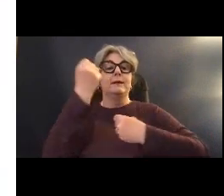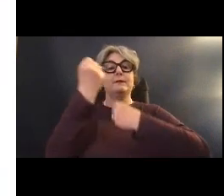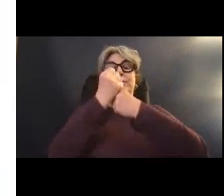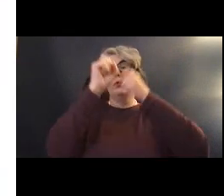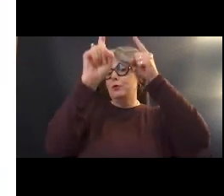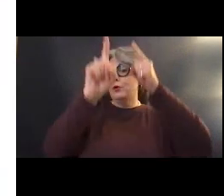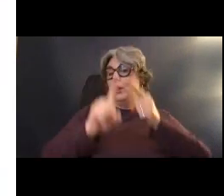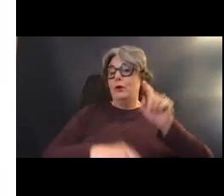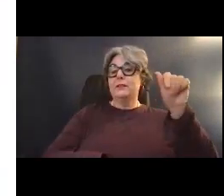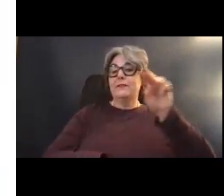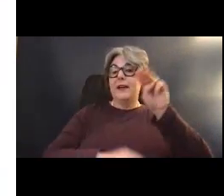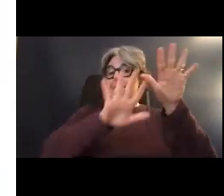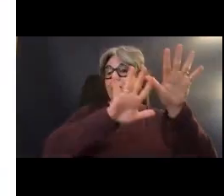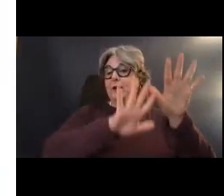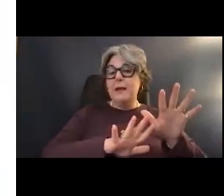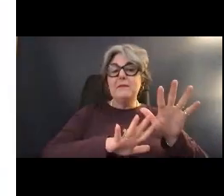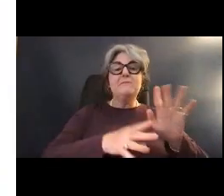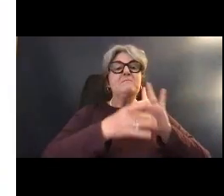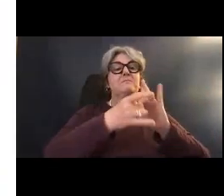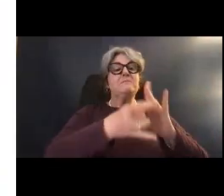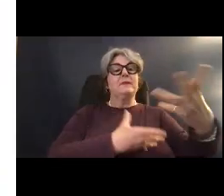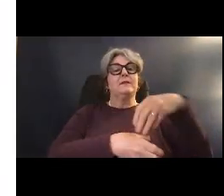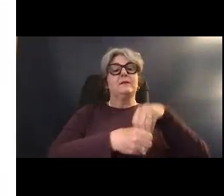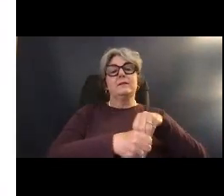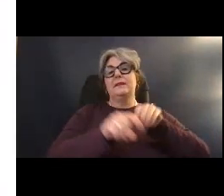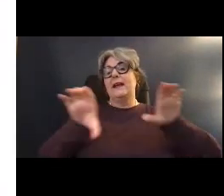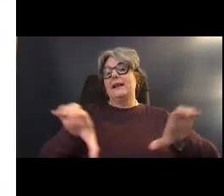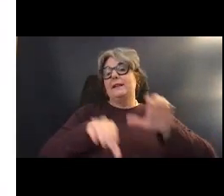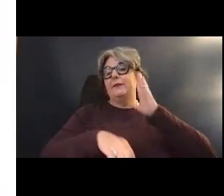of Aim for Climate and intend to participate in its activities.